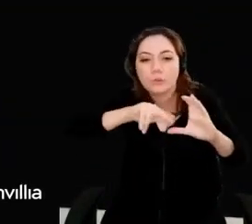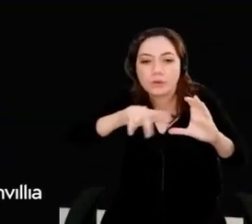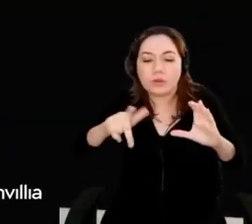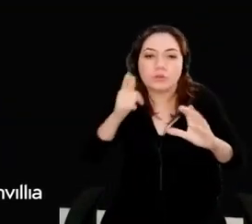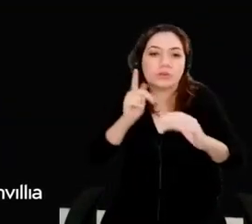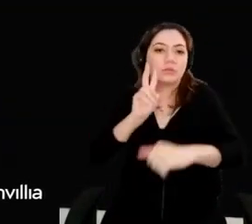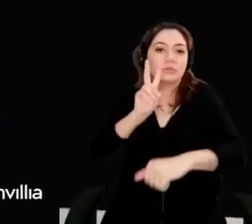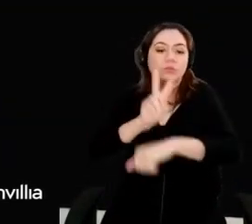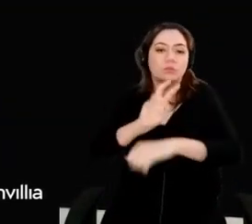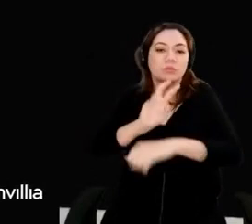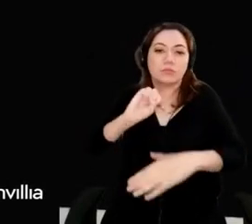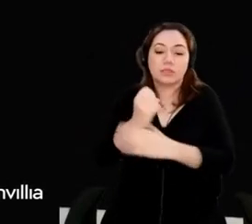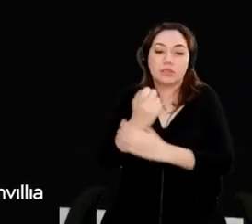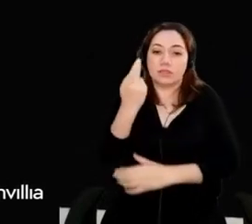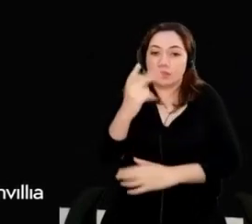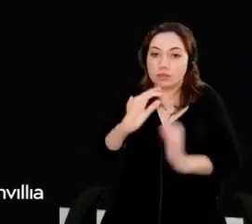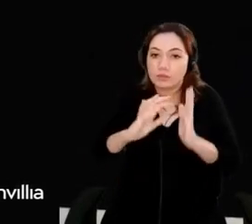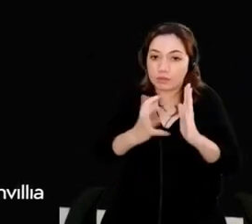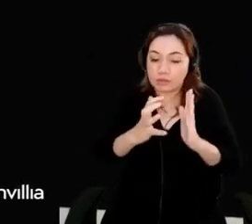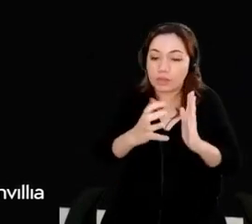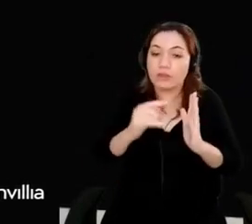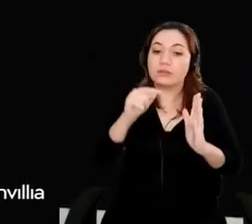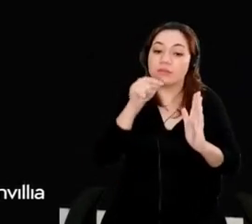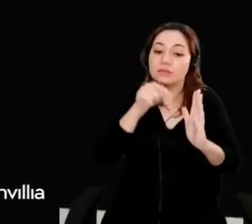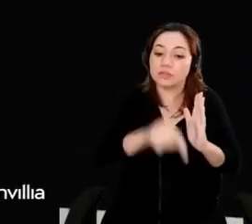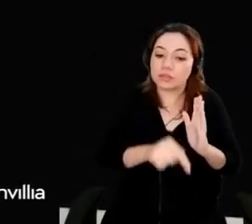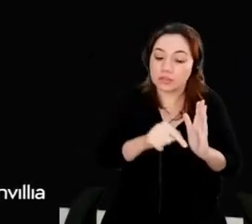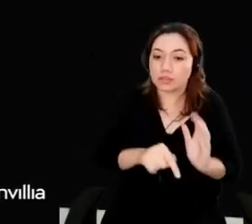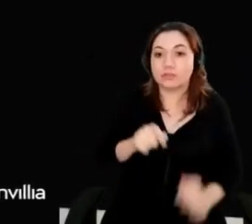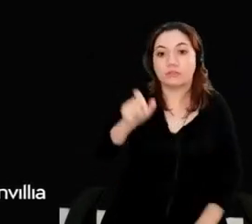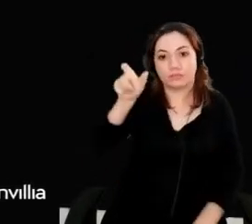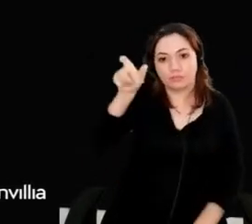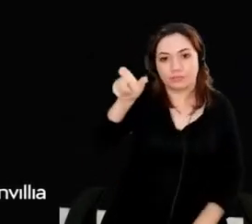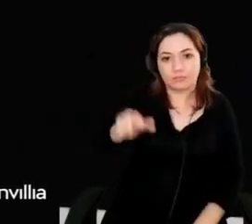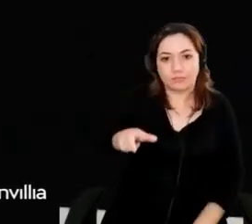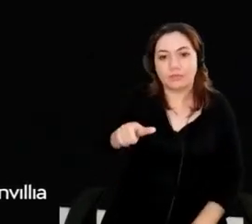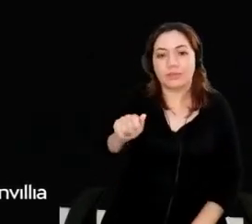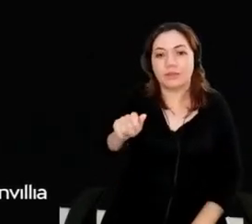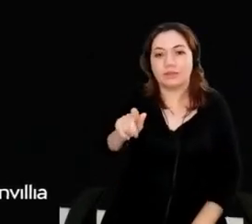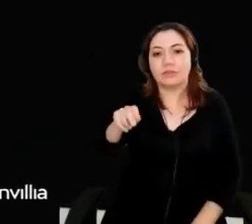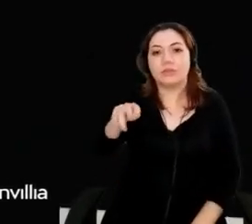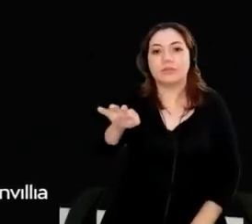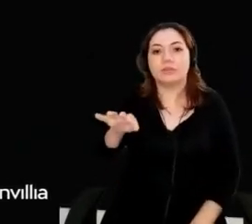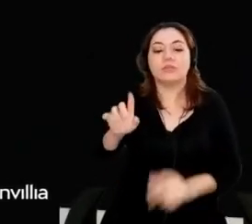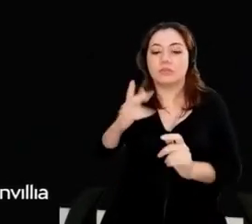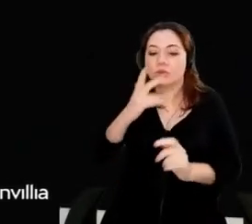And we can deploy these agents with one click wherever you work.